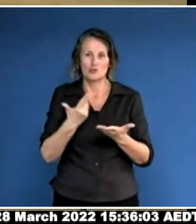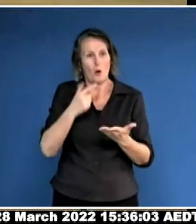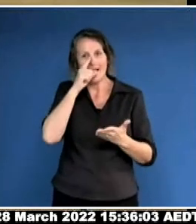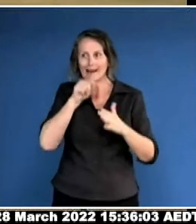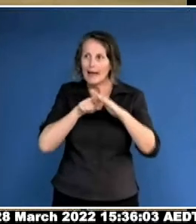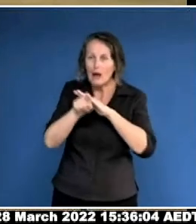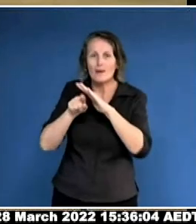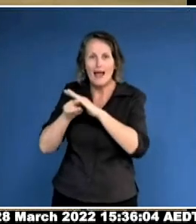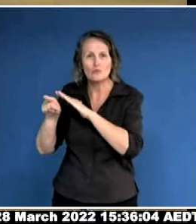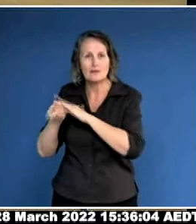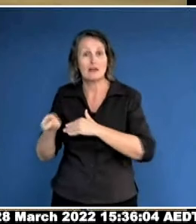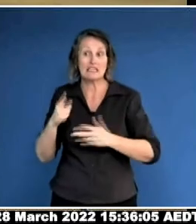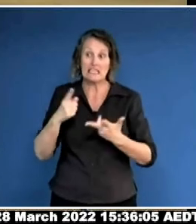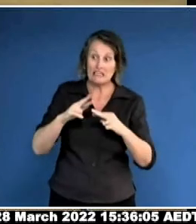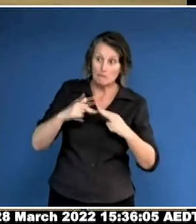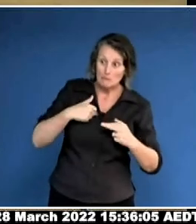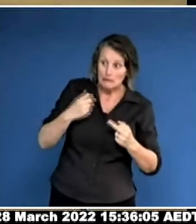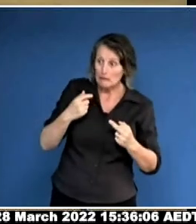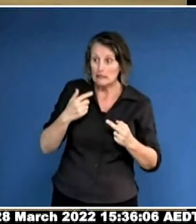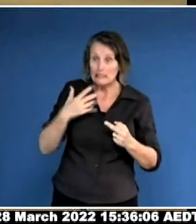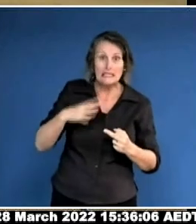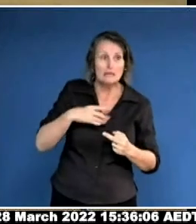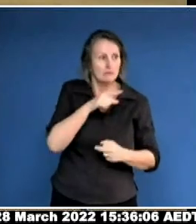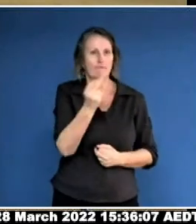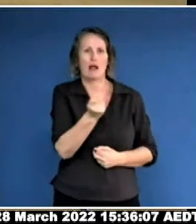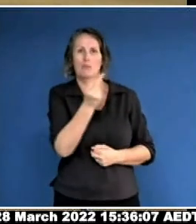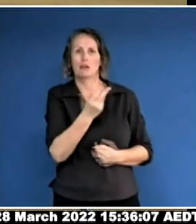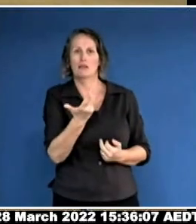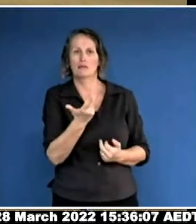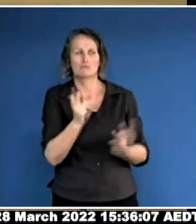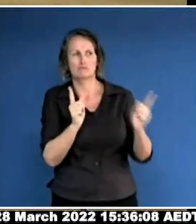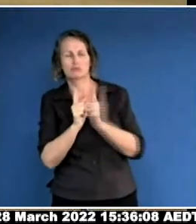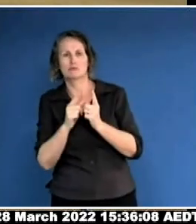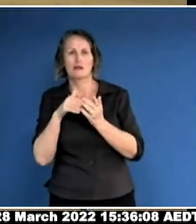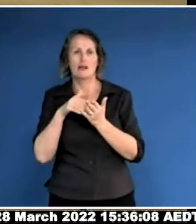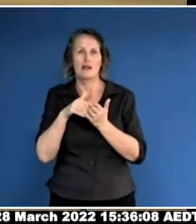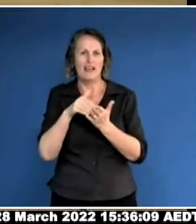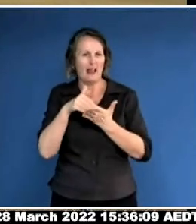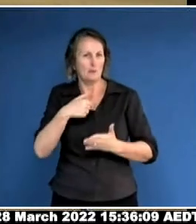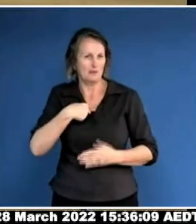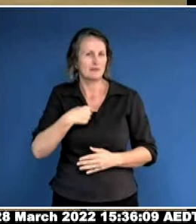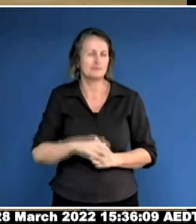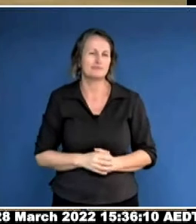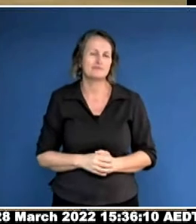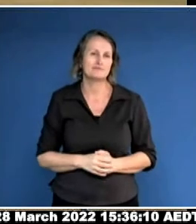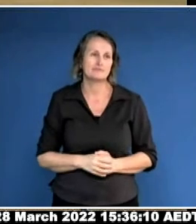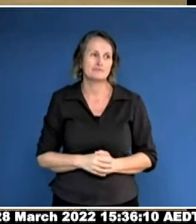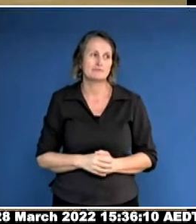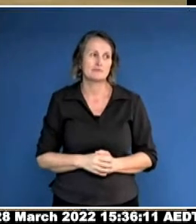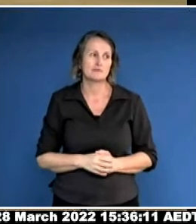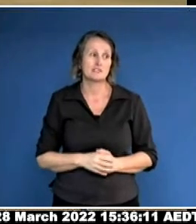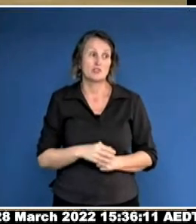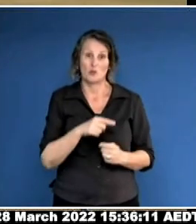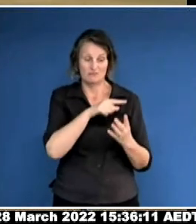bit. He was available when I needed help. This was all happening before the Disability Discrimination Act was passed,